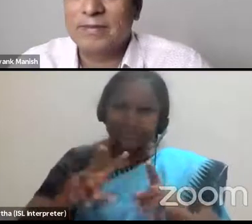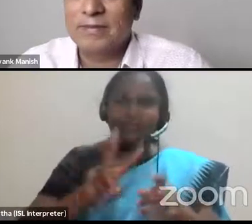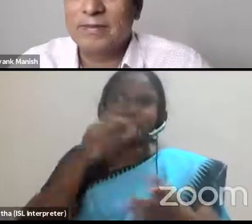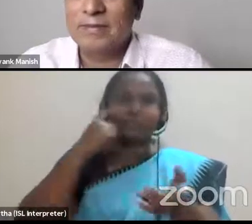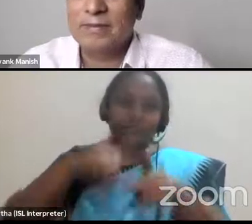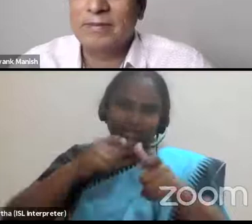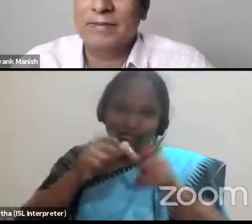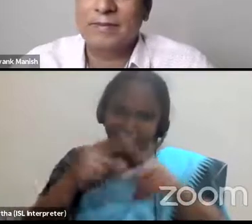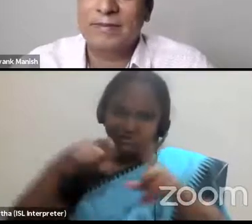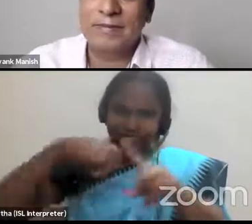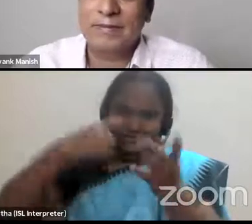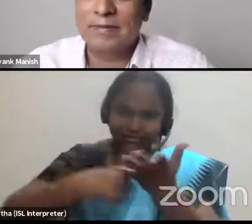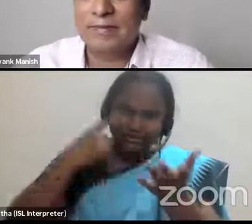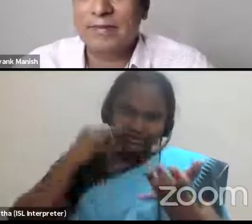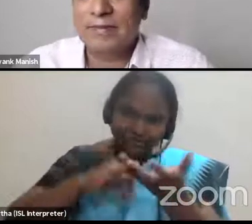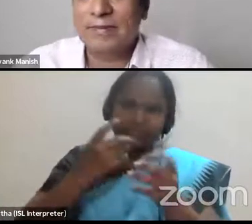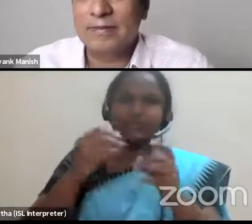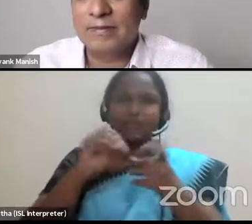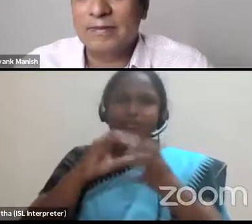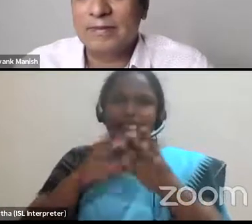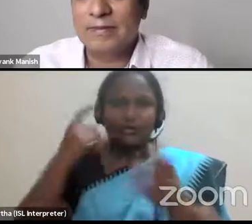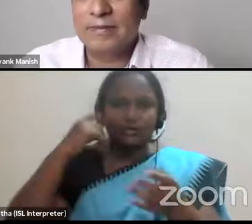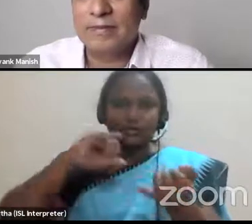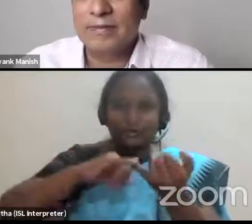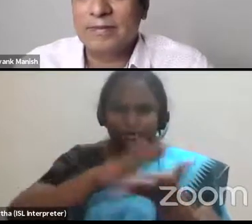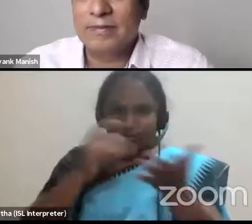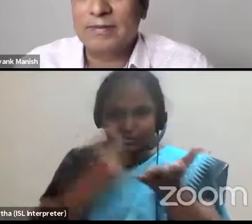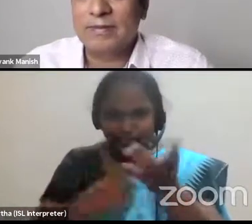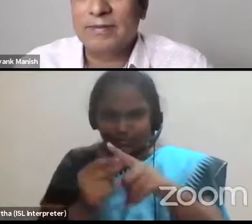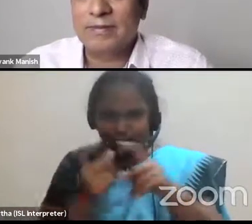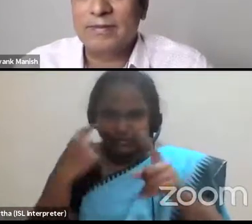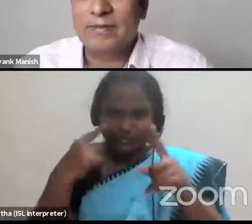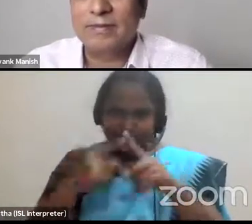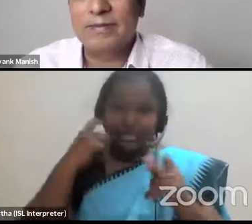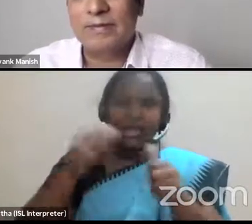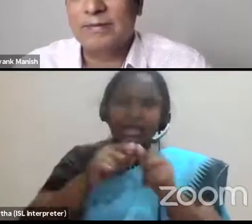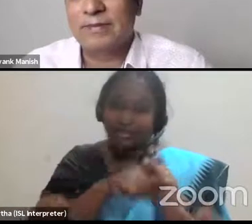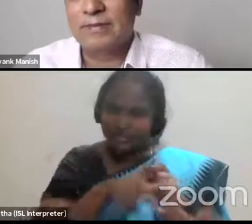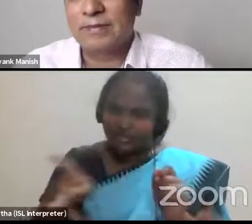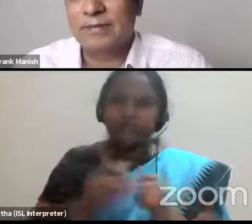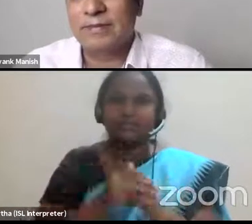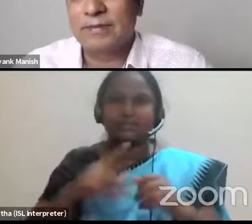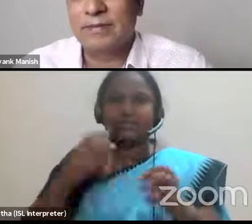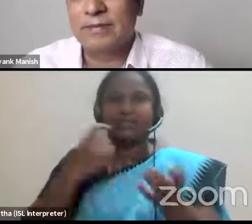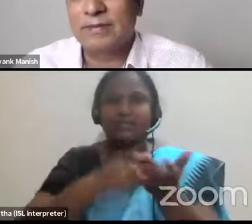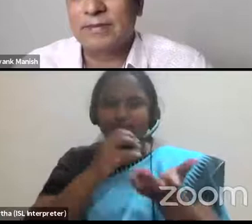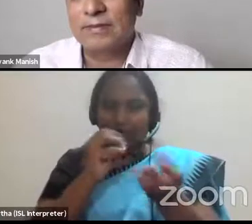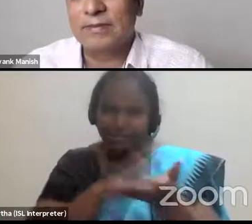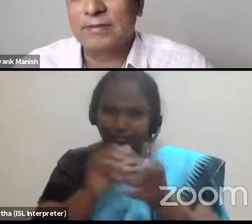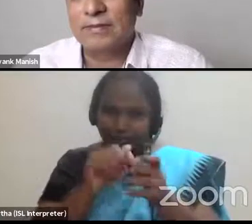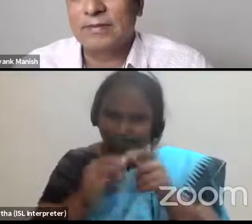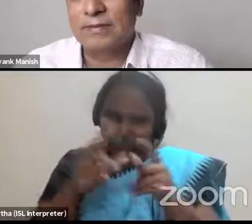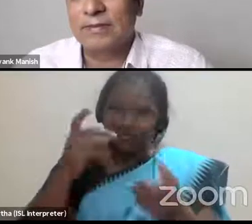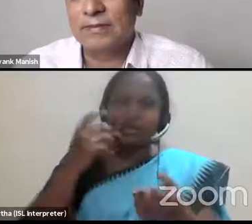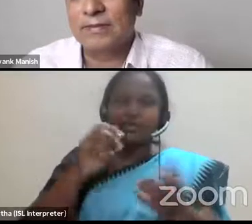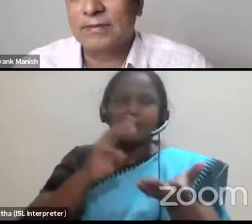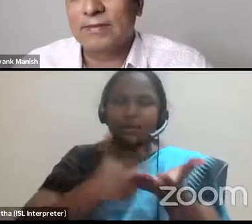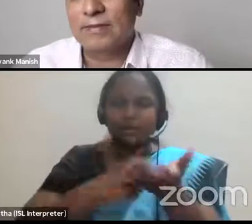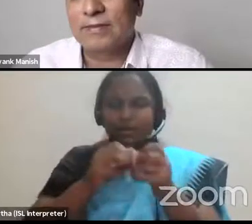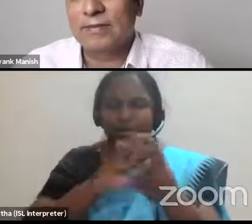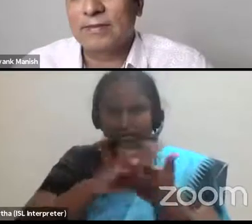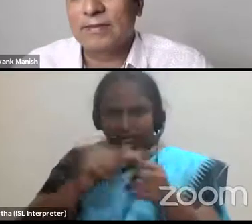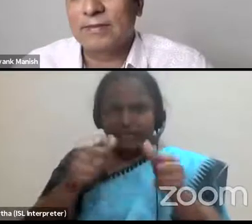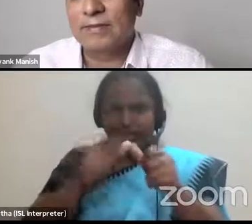Krishnan, Priscilla Roxburgh, Shruti Rao, and from Accenture, Rahul Anand, Gaurav Kapoor,